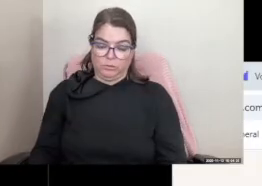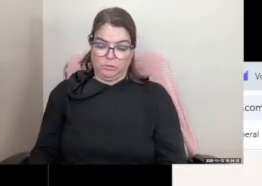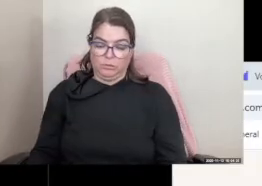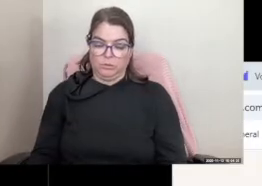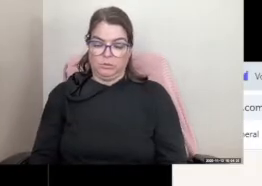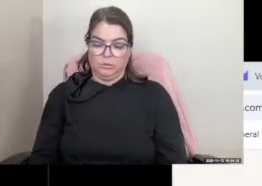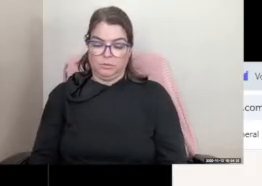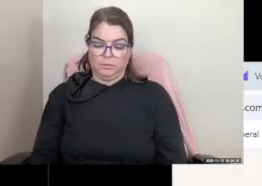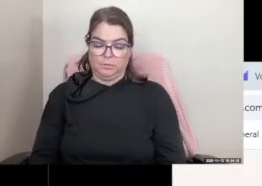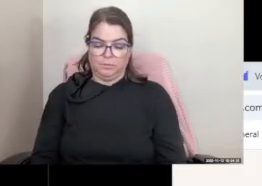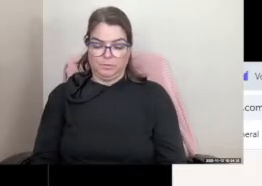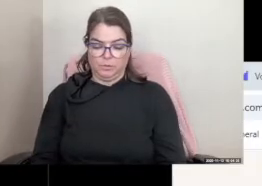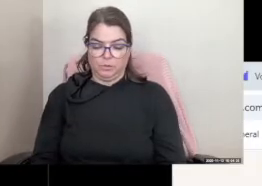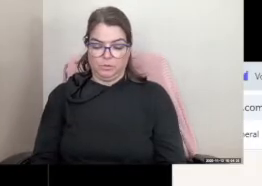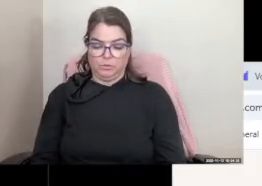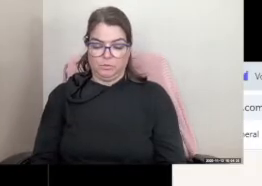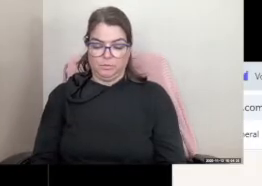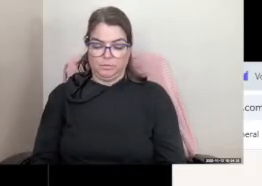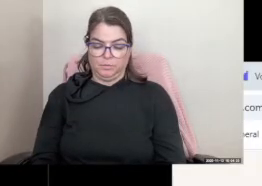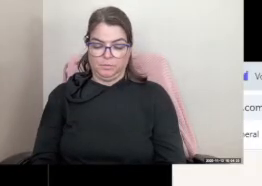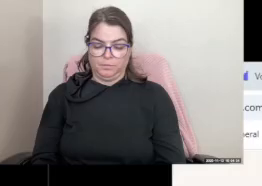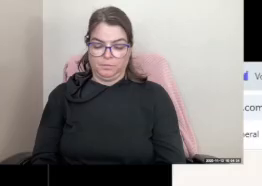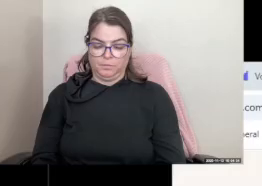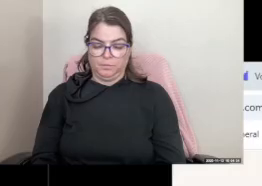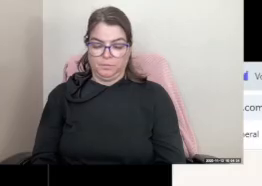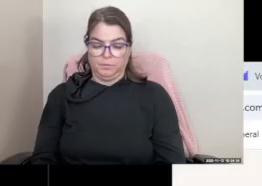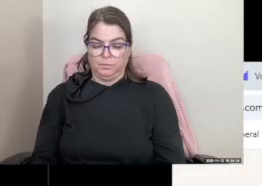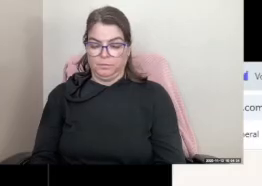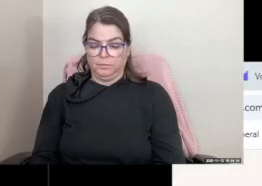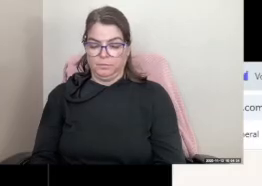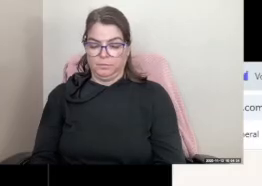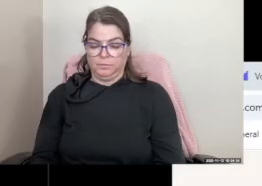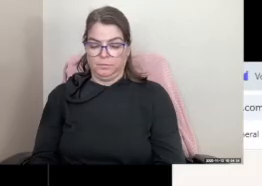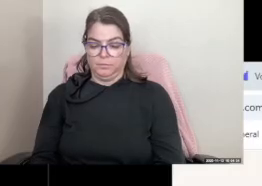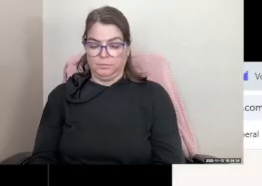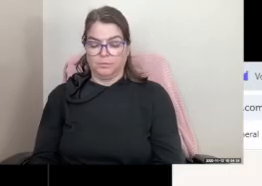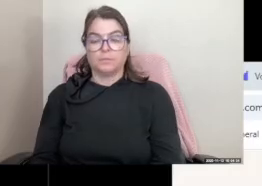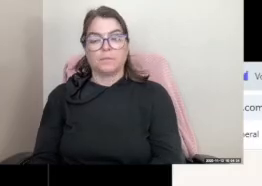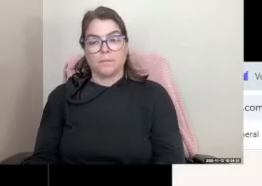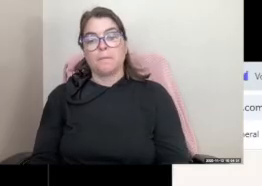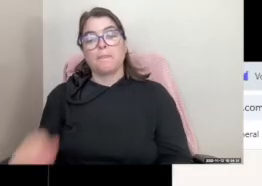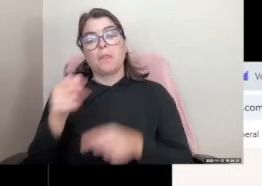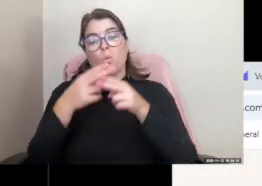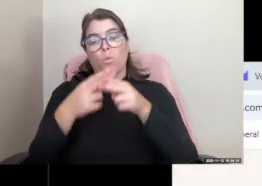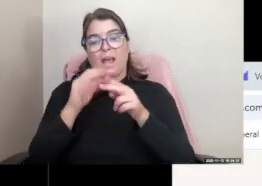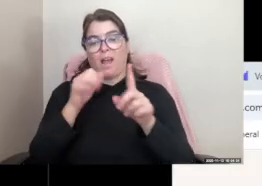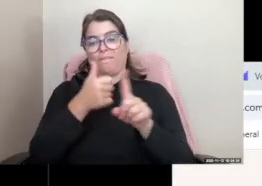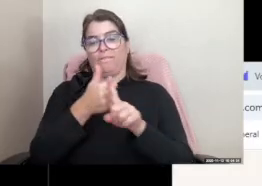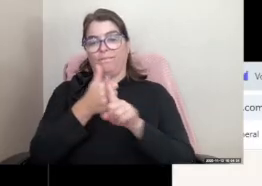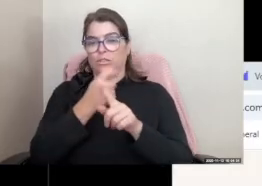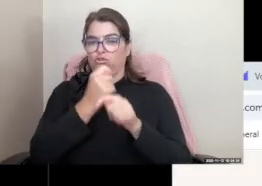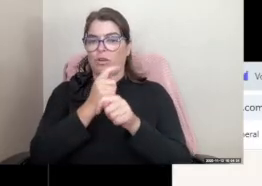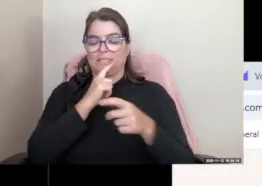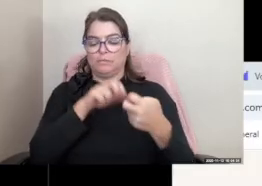going to make them, if you're going to mandate, then you could say, well, we got to figure out a way. But this is something I think that if somebody wanted to tackle